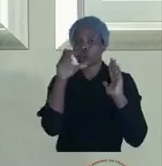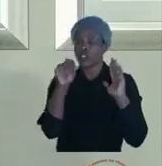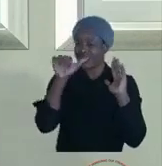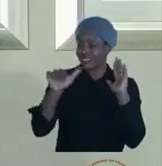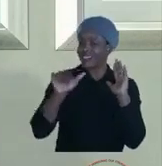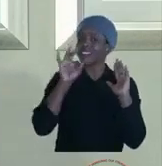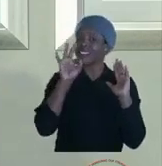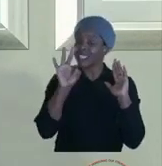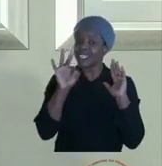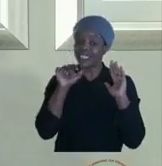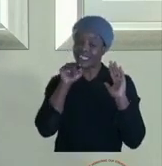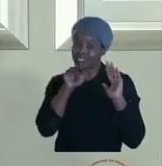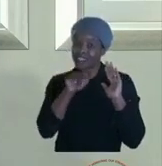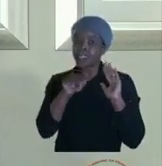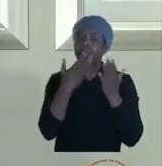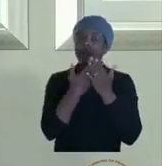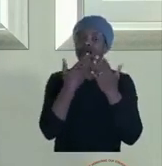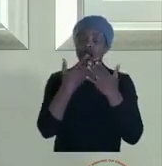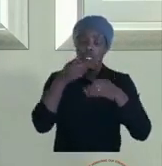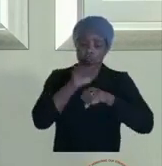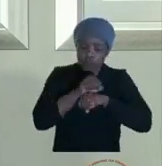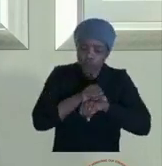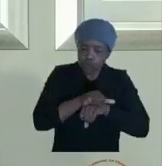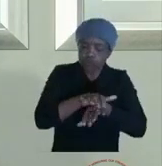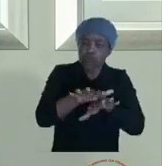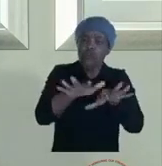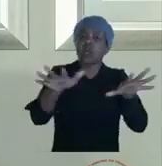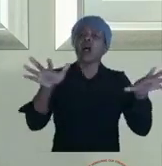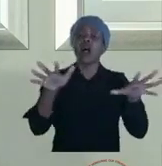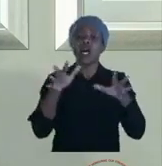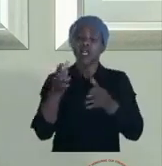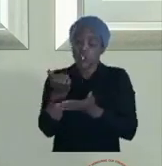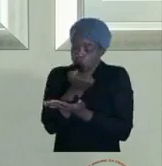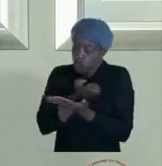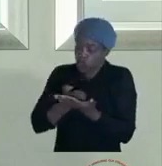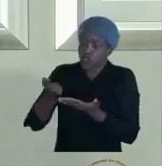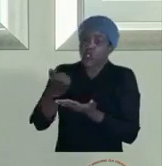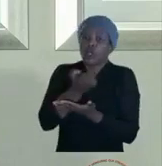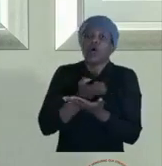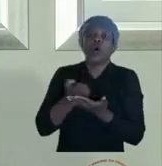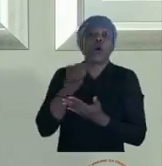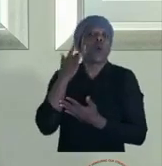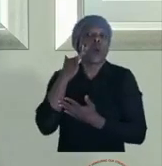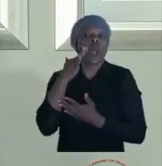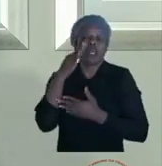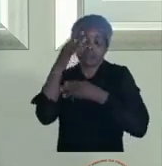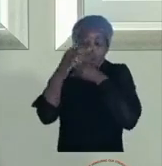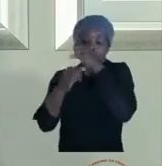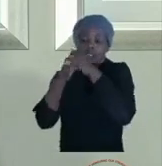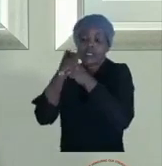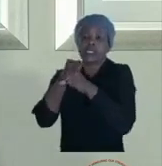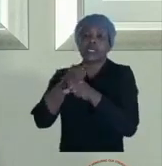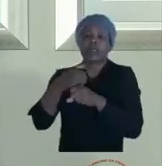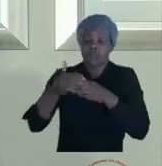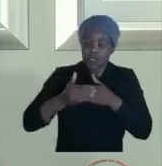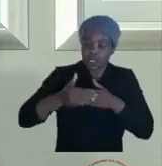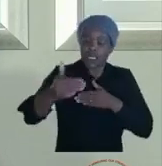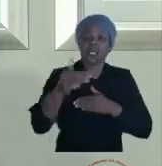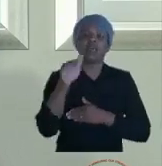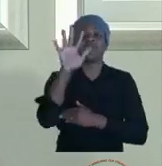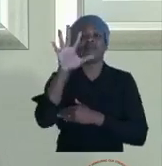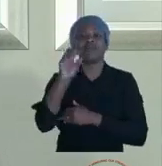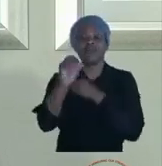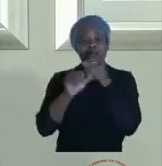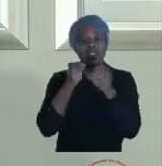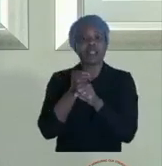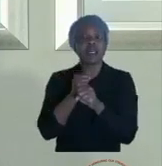to transform the socio-economy of the continent in the next 50 years. As we ponder and